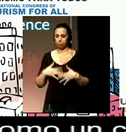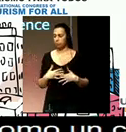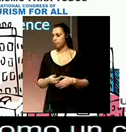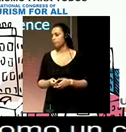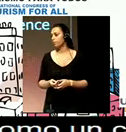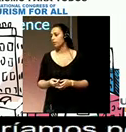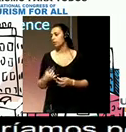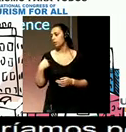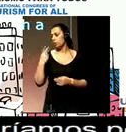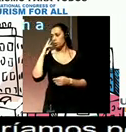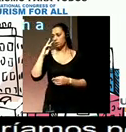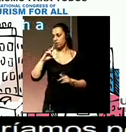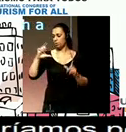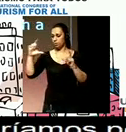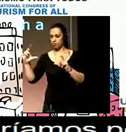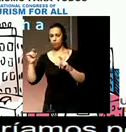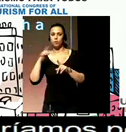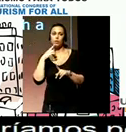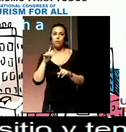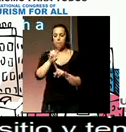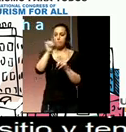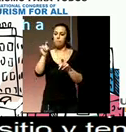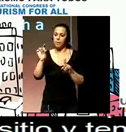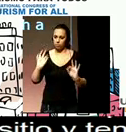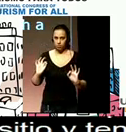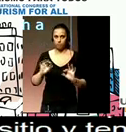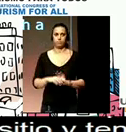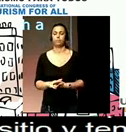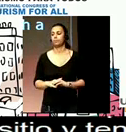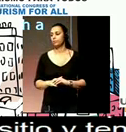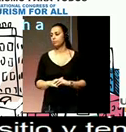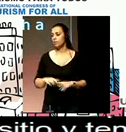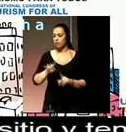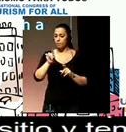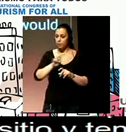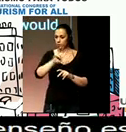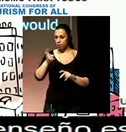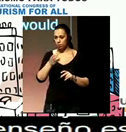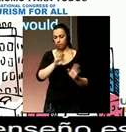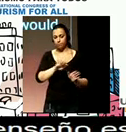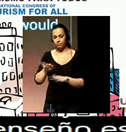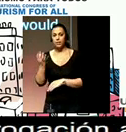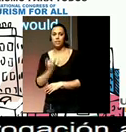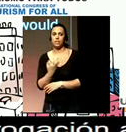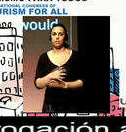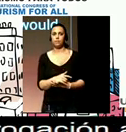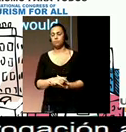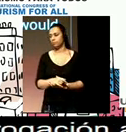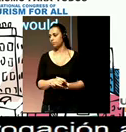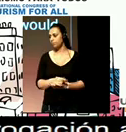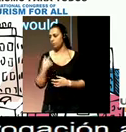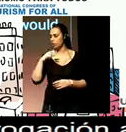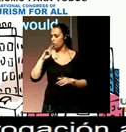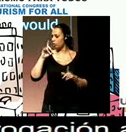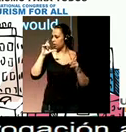end. Another question I would pose would be this next image that you see is of Wicklow